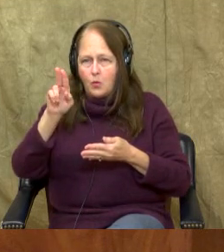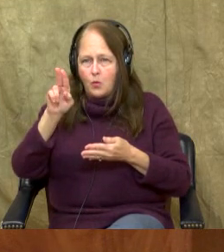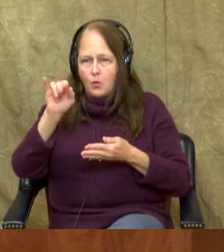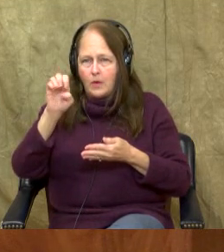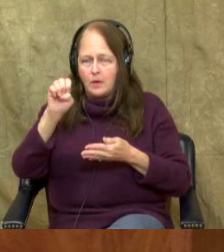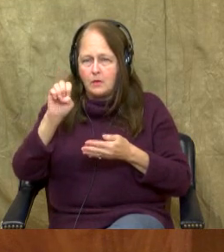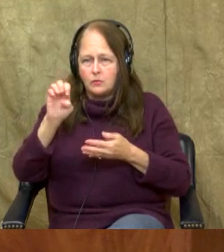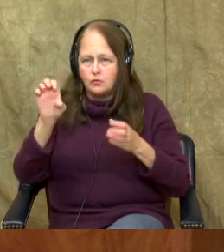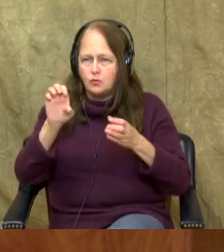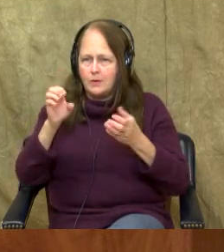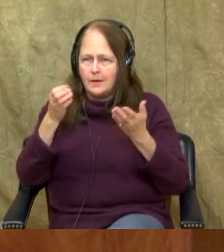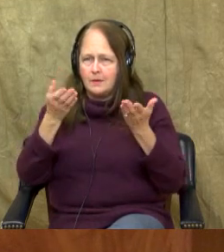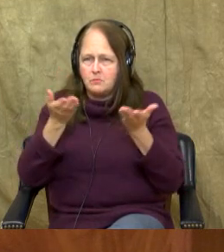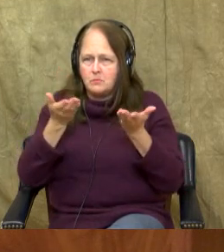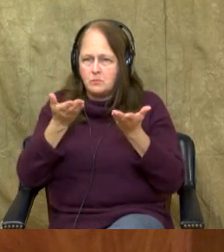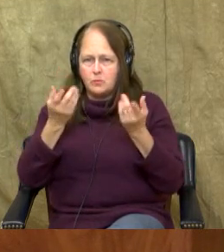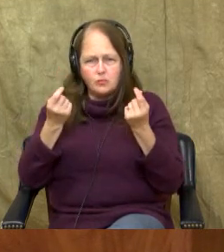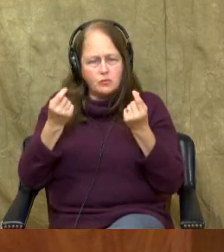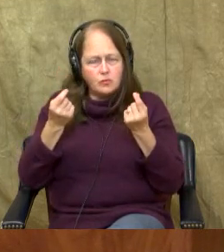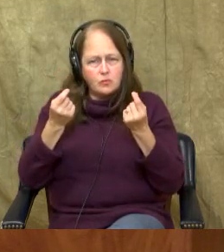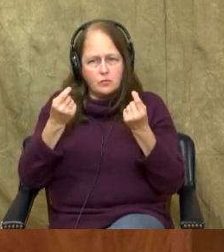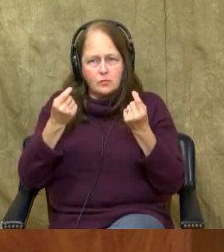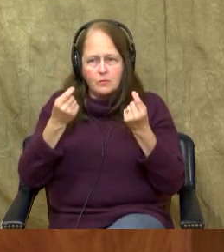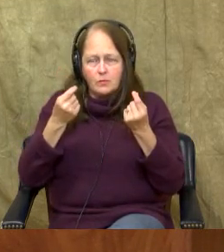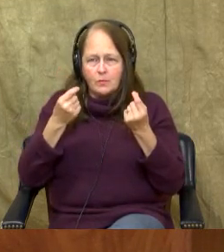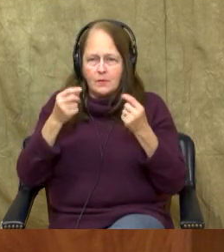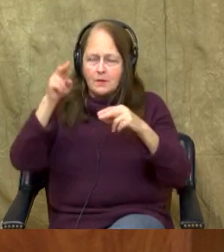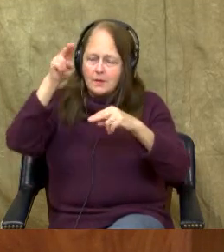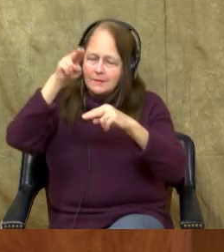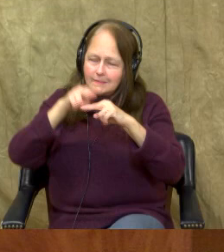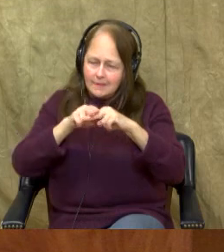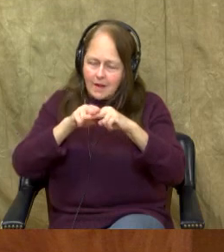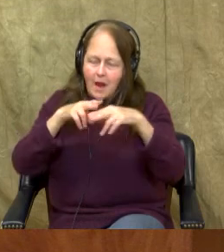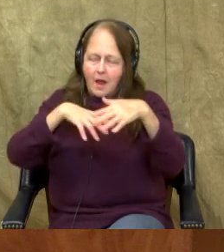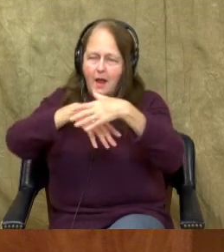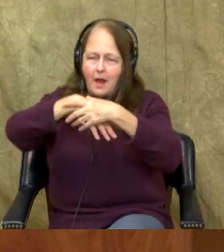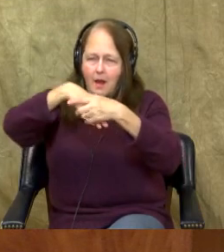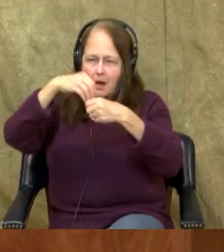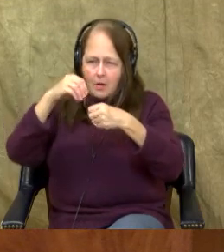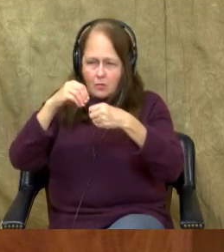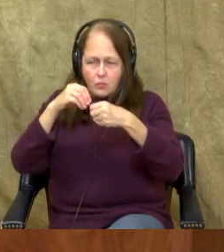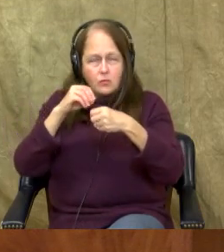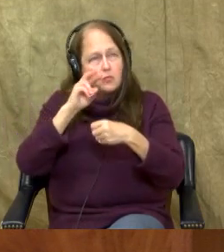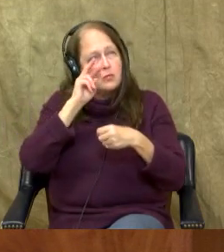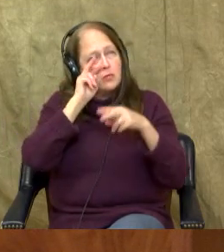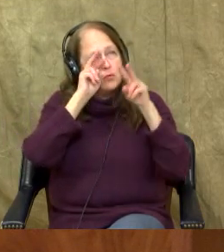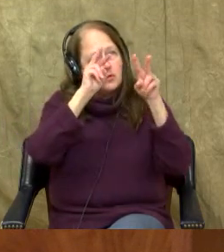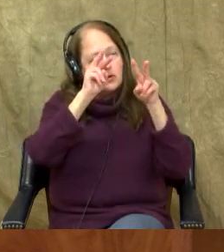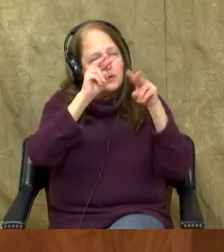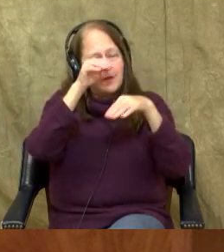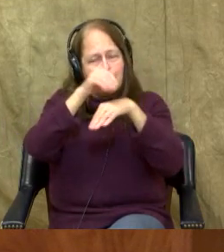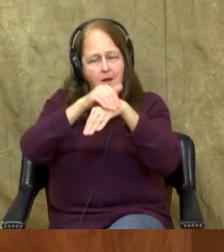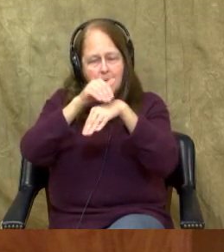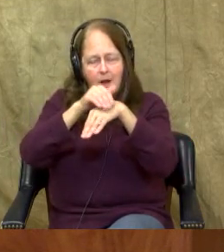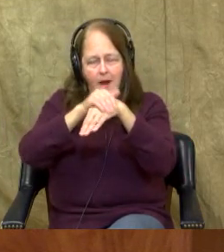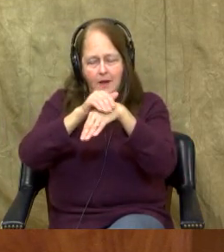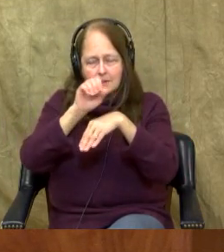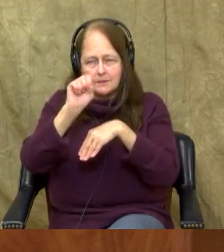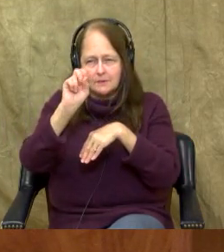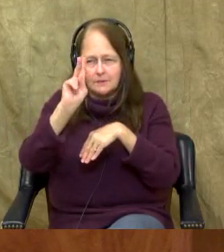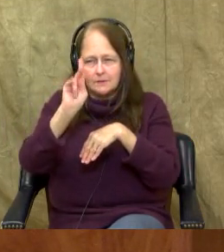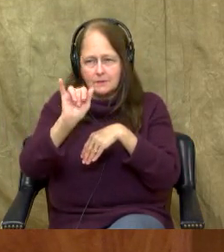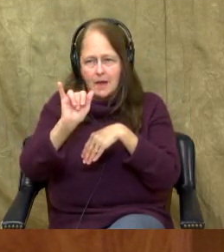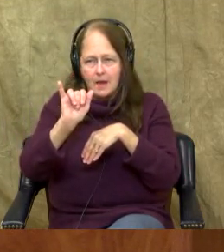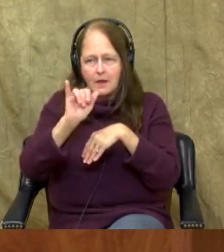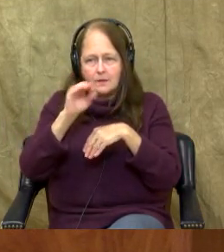Well, yeah, they're sitting outside looking up at the night sky and those stars.